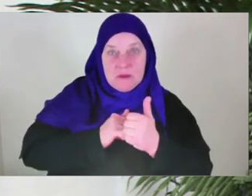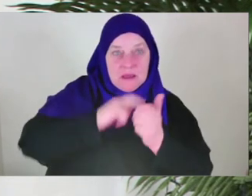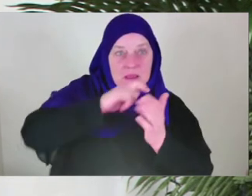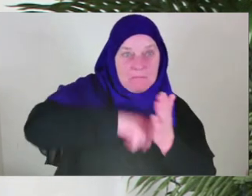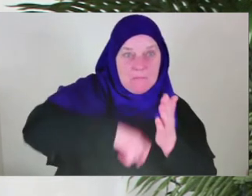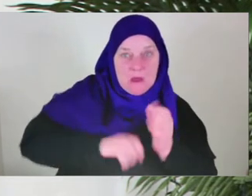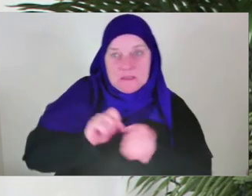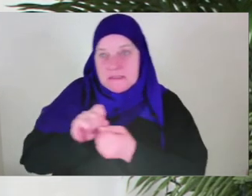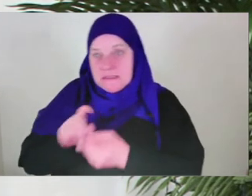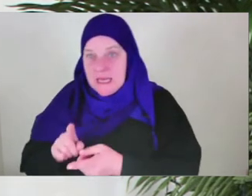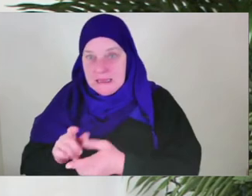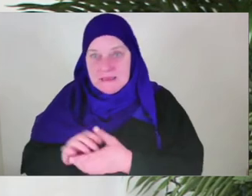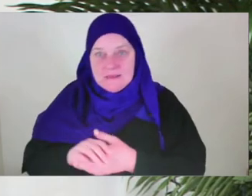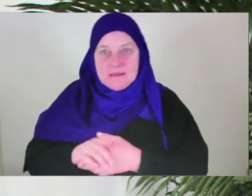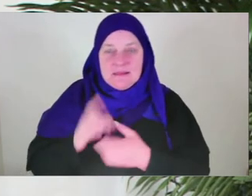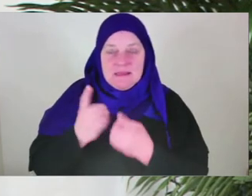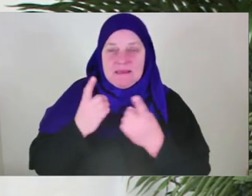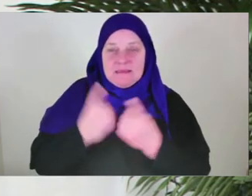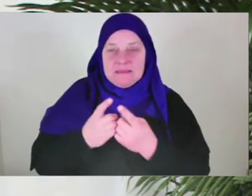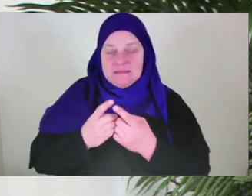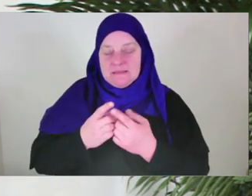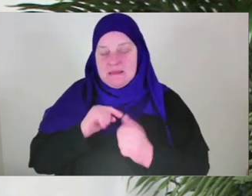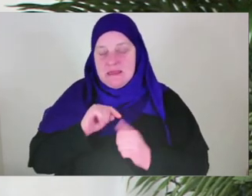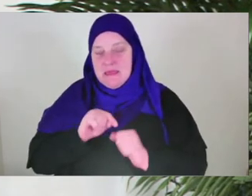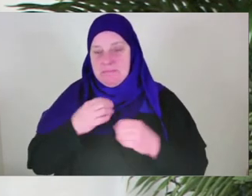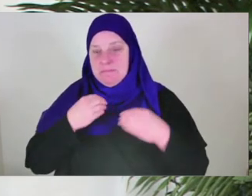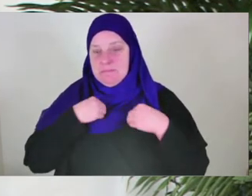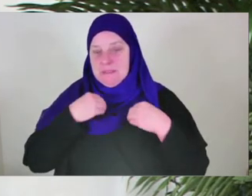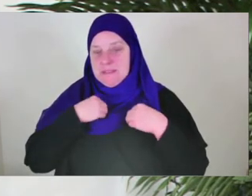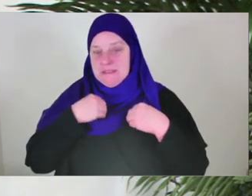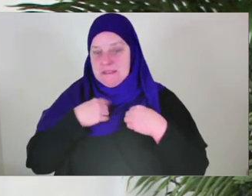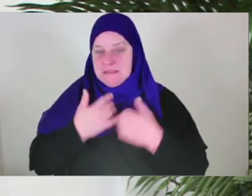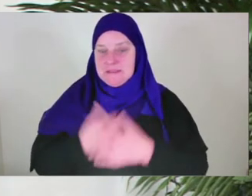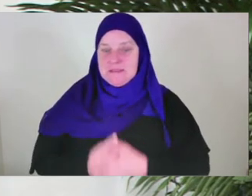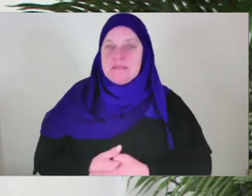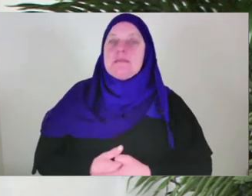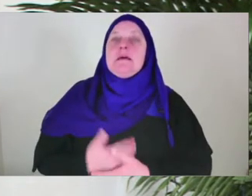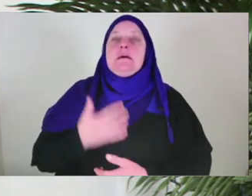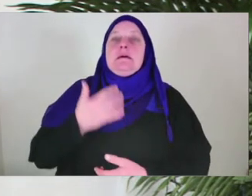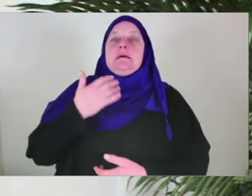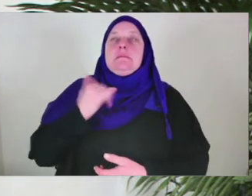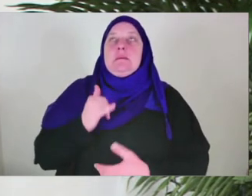moment, depending on what you're trading. You should listen in on these next few parts.